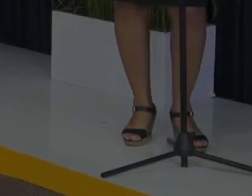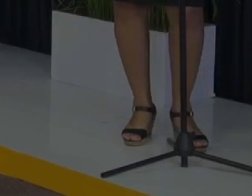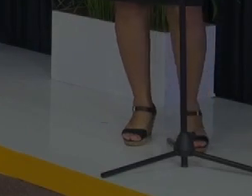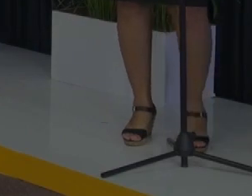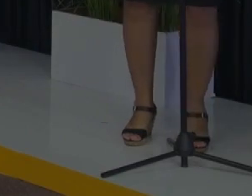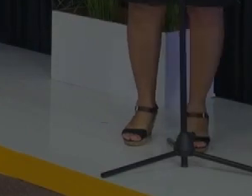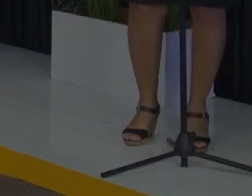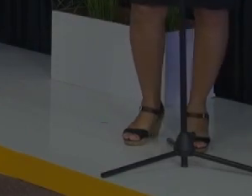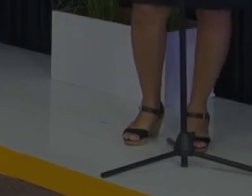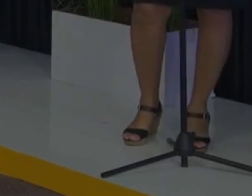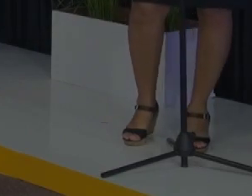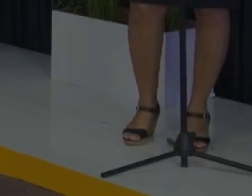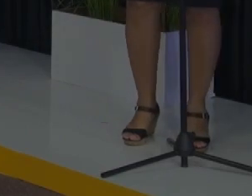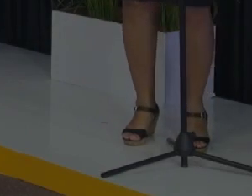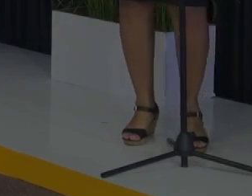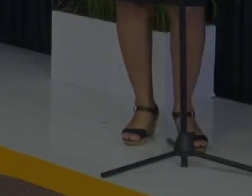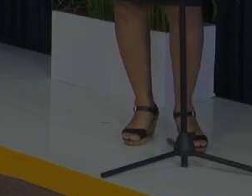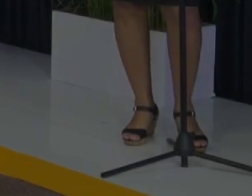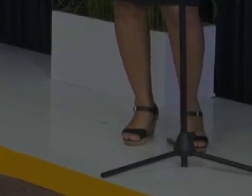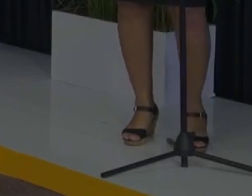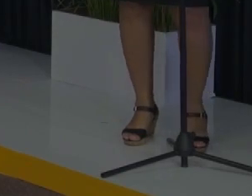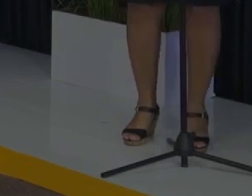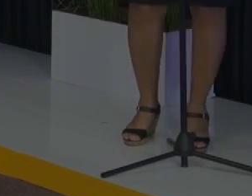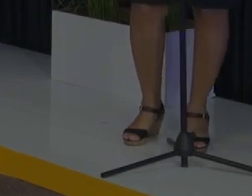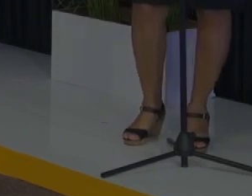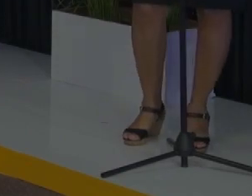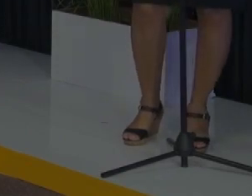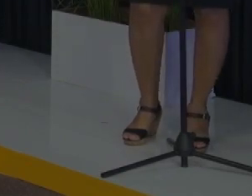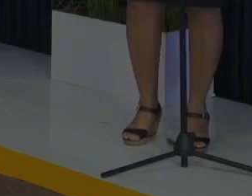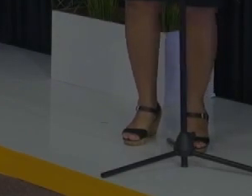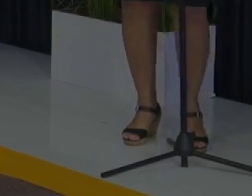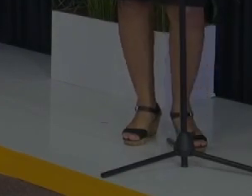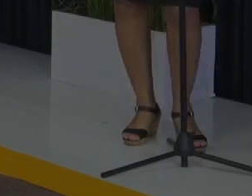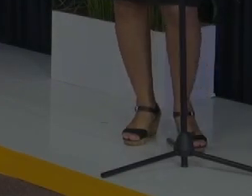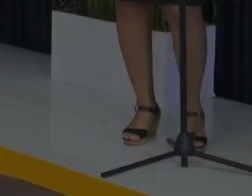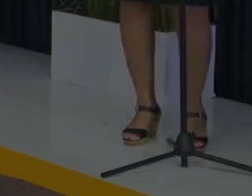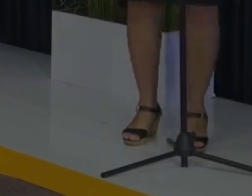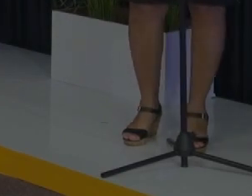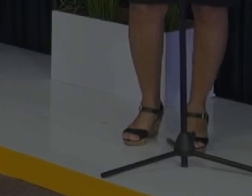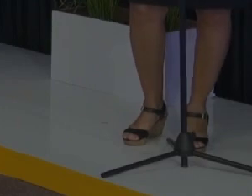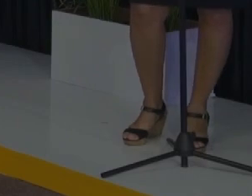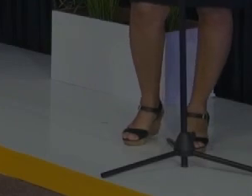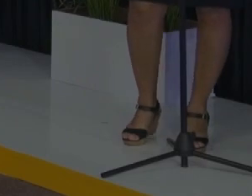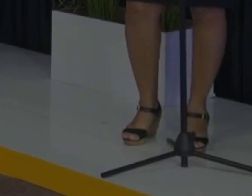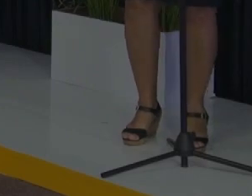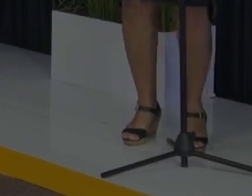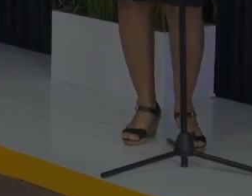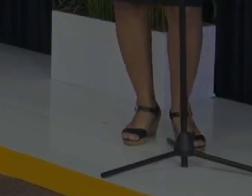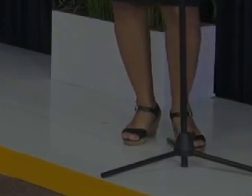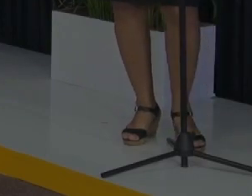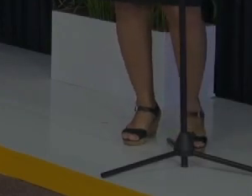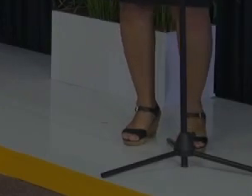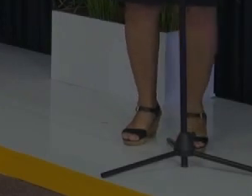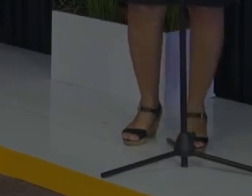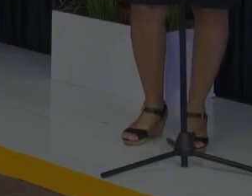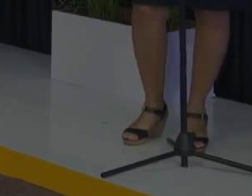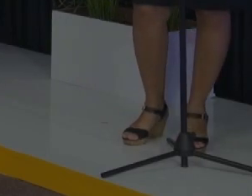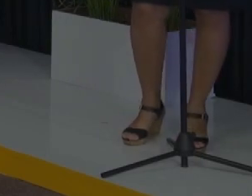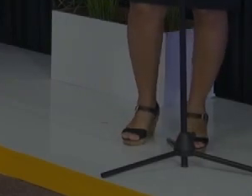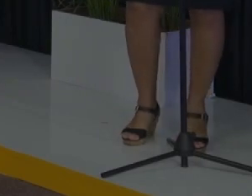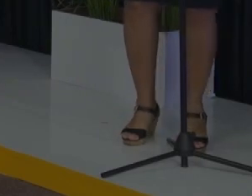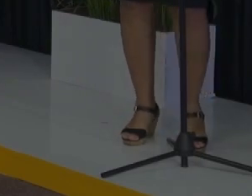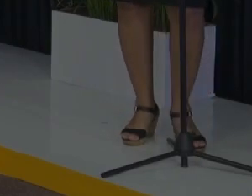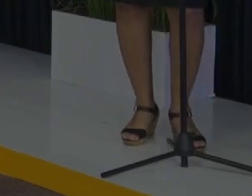word. Hey, hey, I follow Jesus. I follow Jesus. I